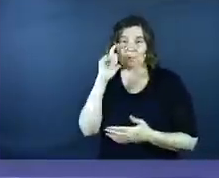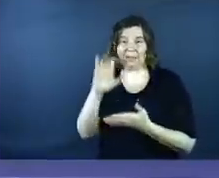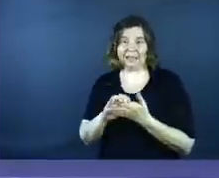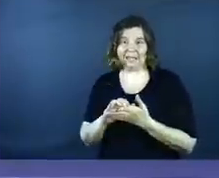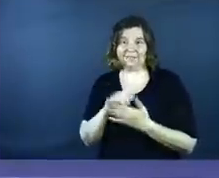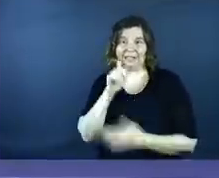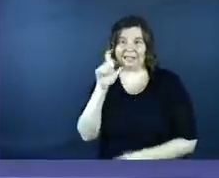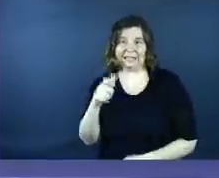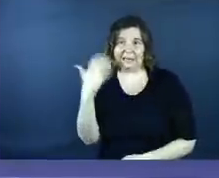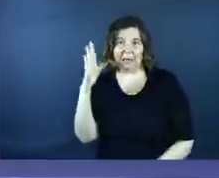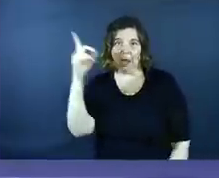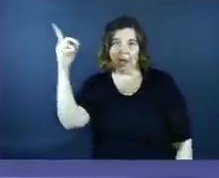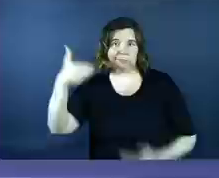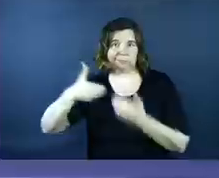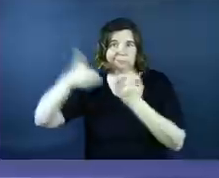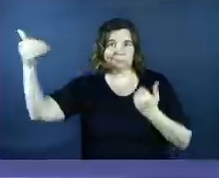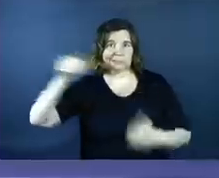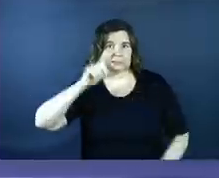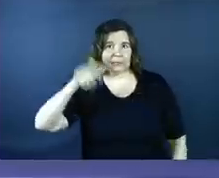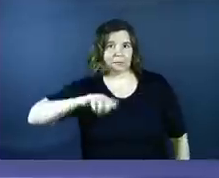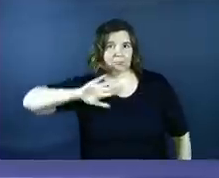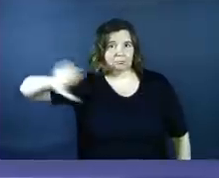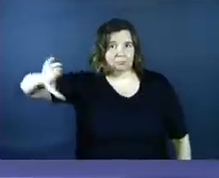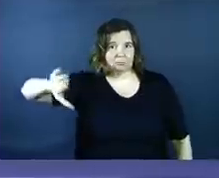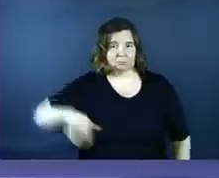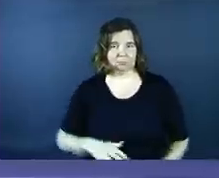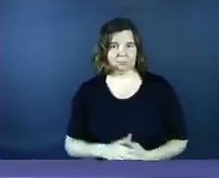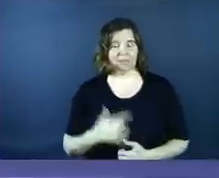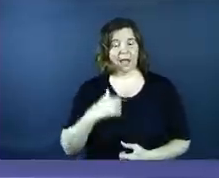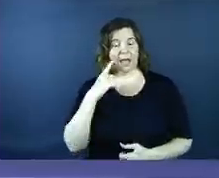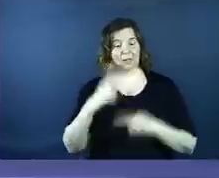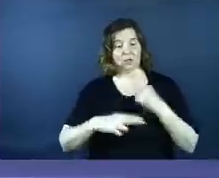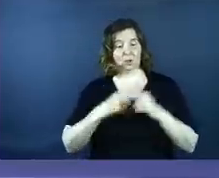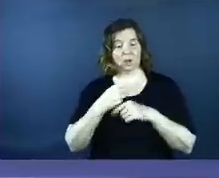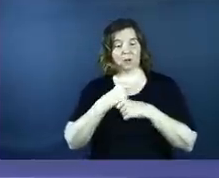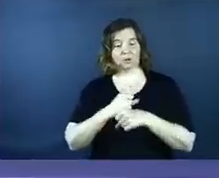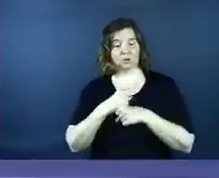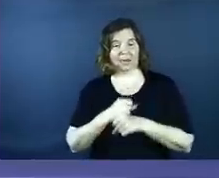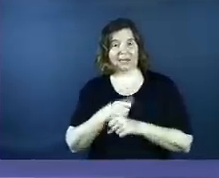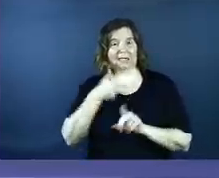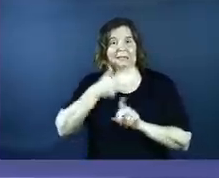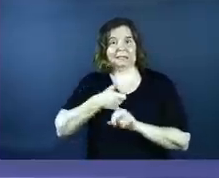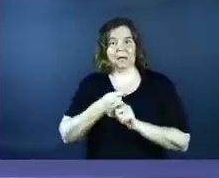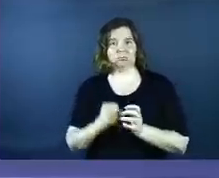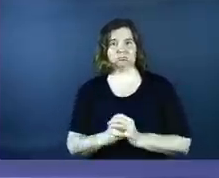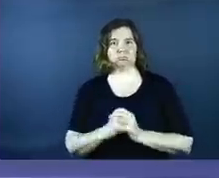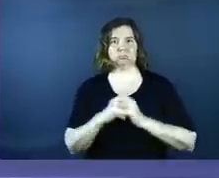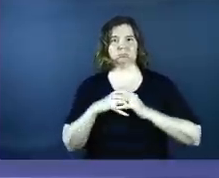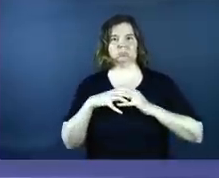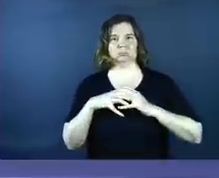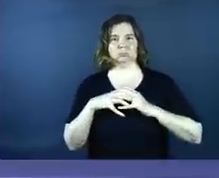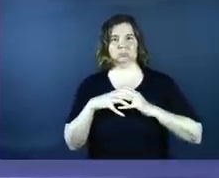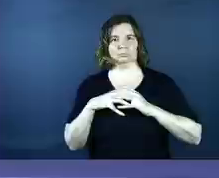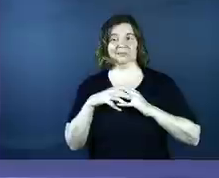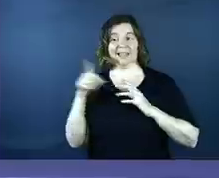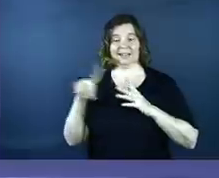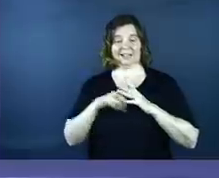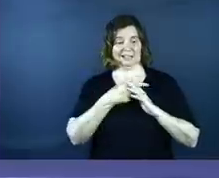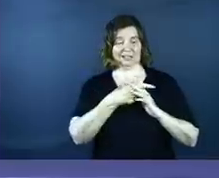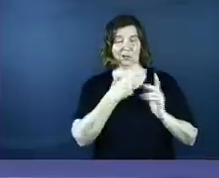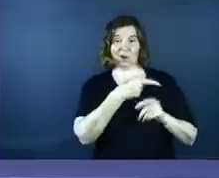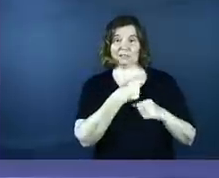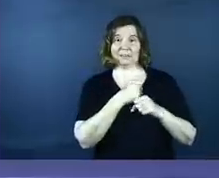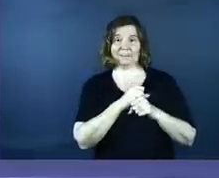it needed God to exist. I think the universe created itself. And he starts to make